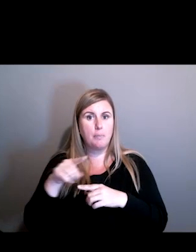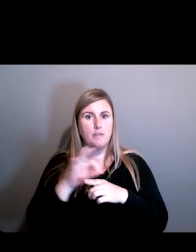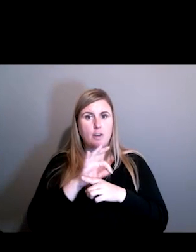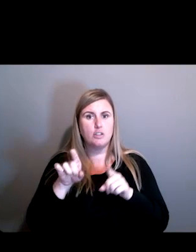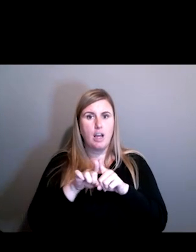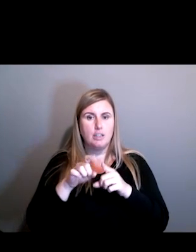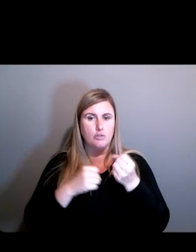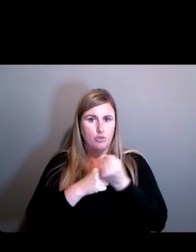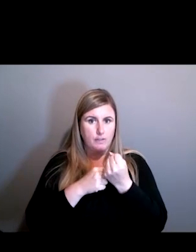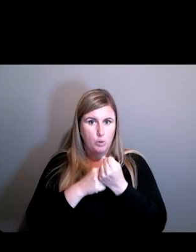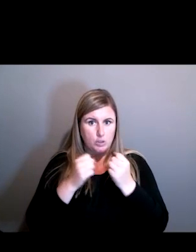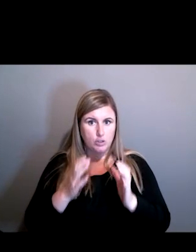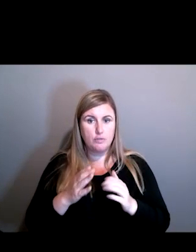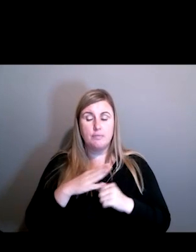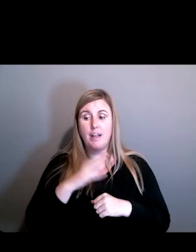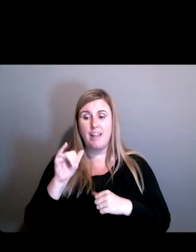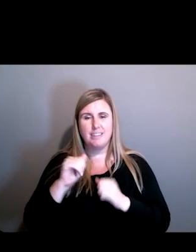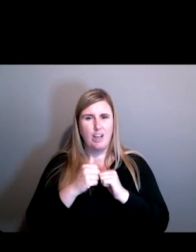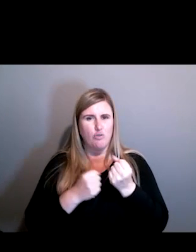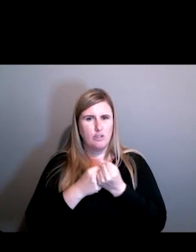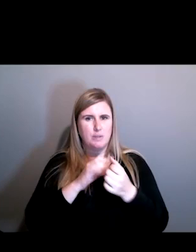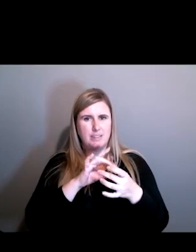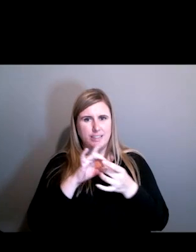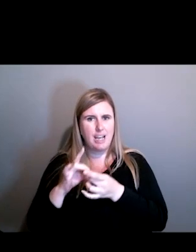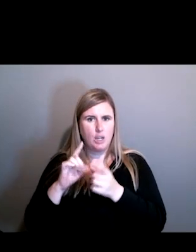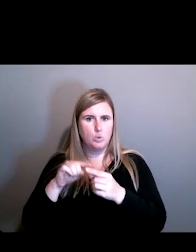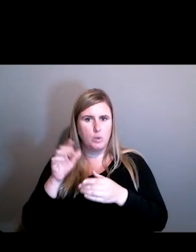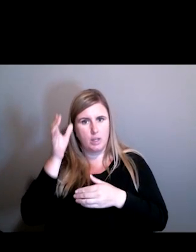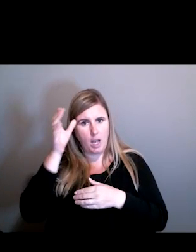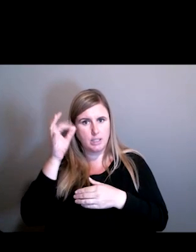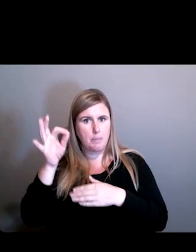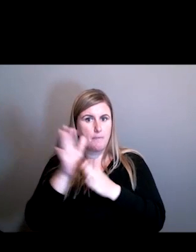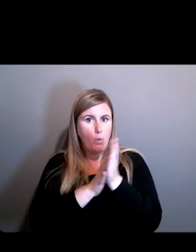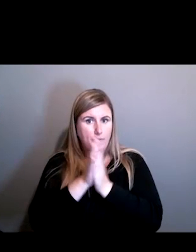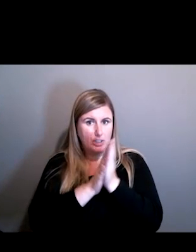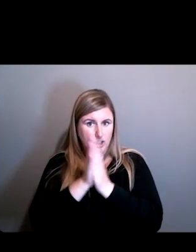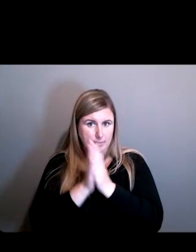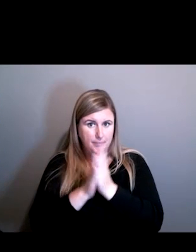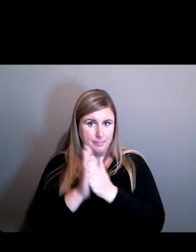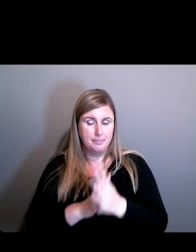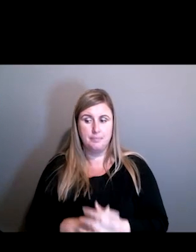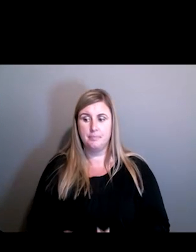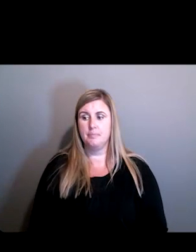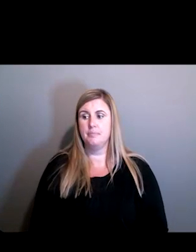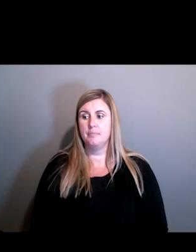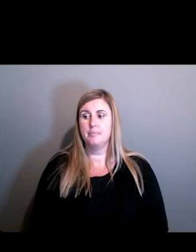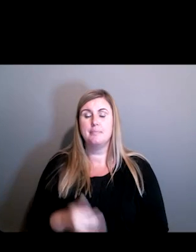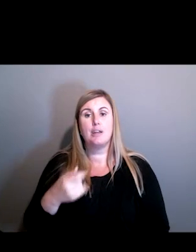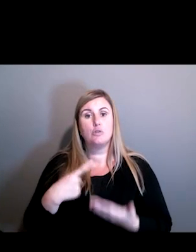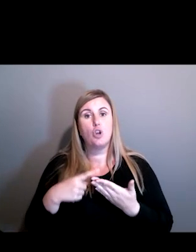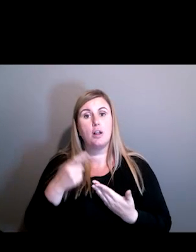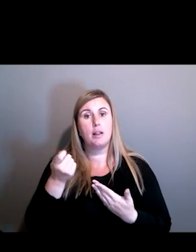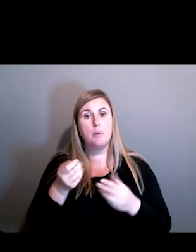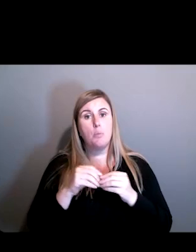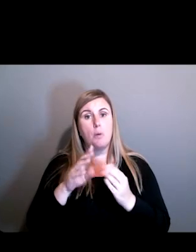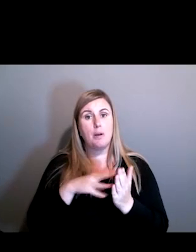moment, for it to function as a reinforcer. And that's how reinforcement is tied to the concept of motivation. And